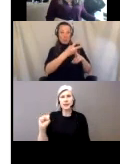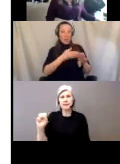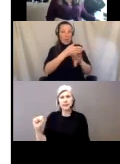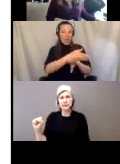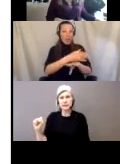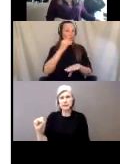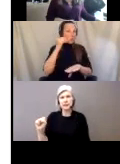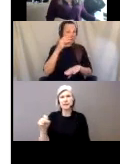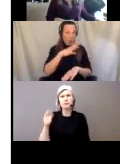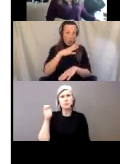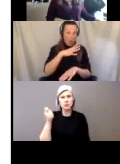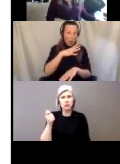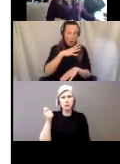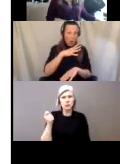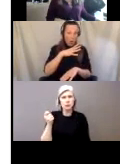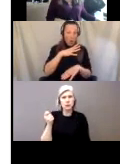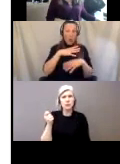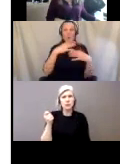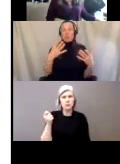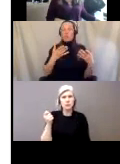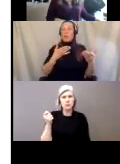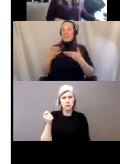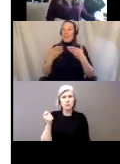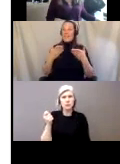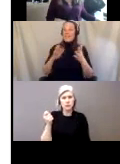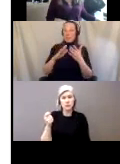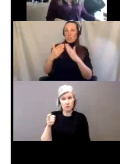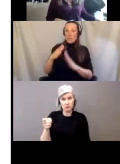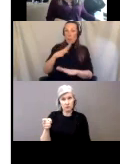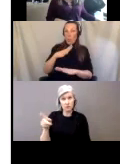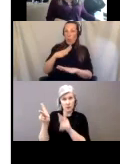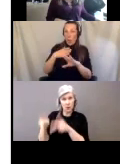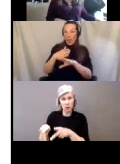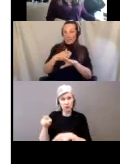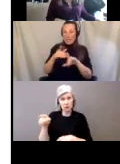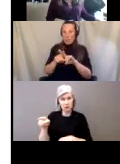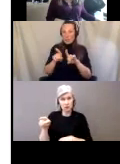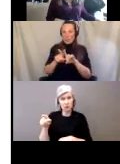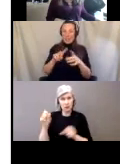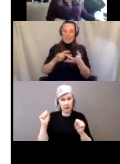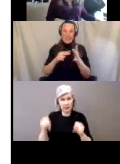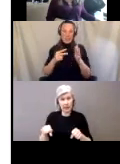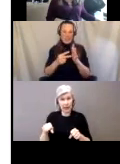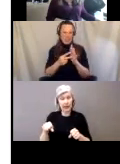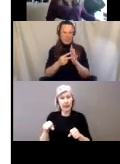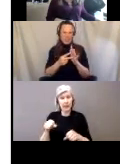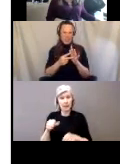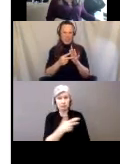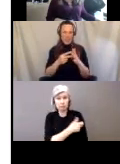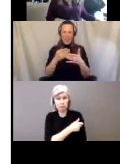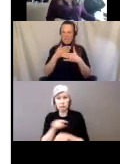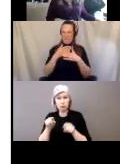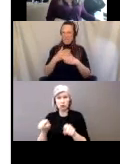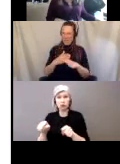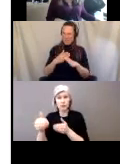Social Services, receiving ODSP. Does this person qualify for phase 2 vaccination? And how do we demonstrate this when we